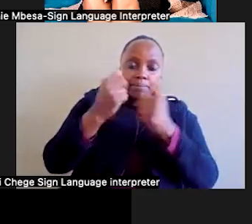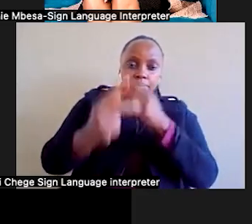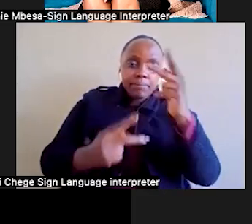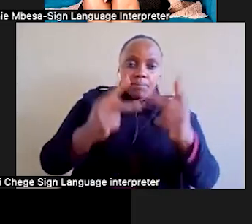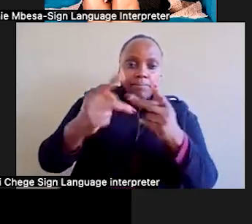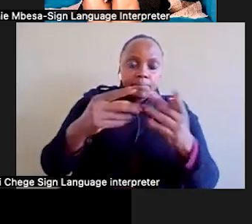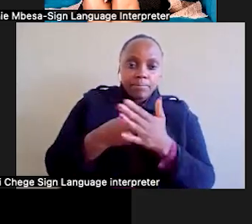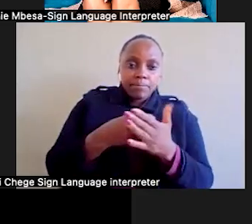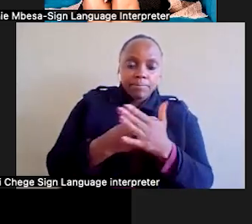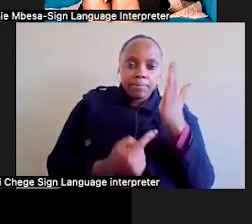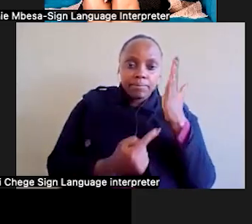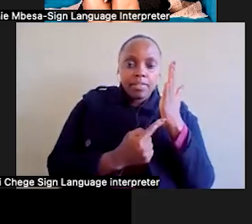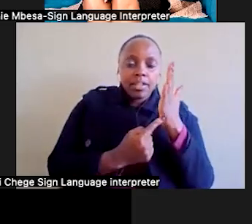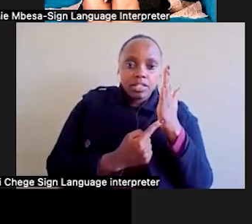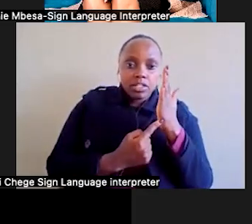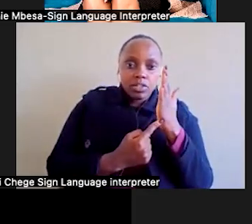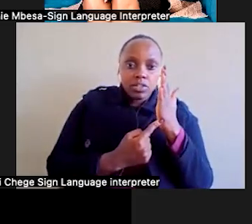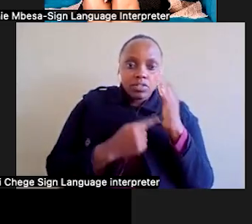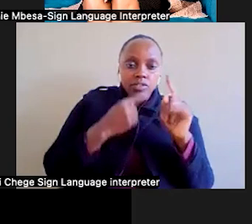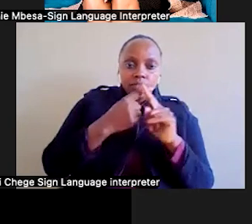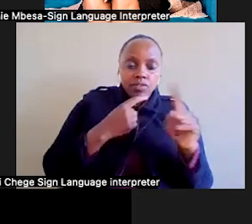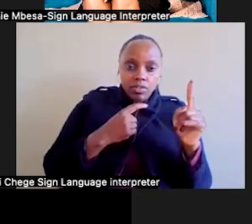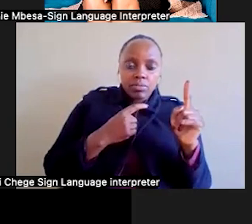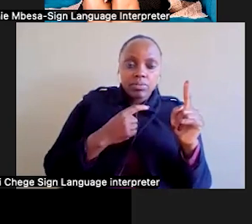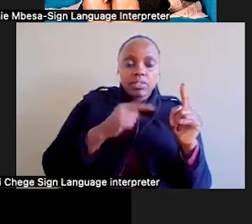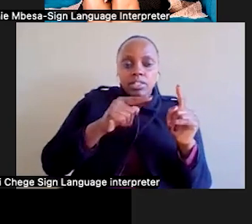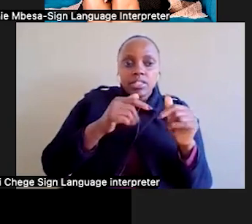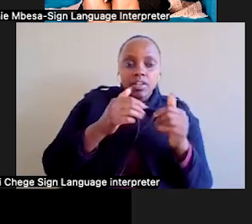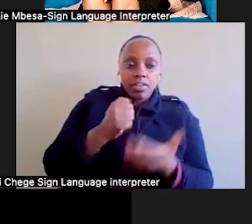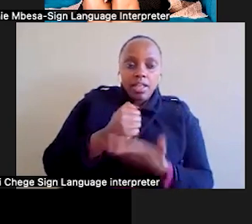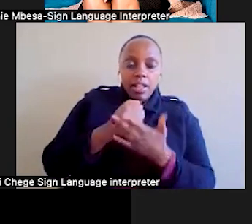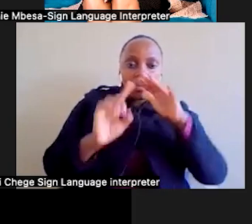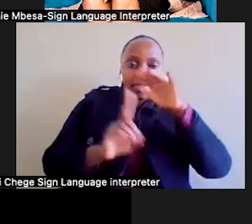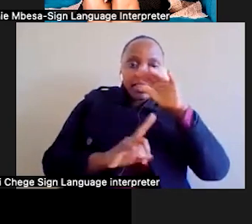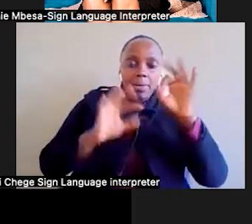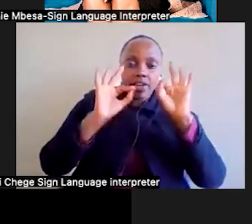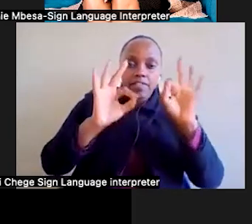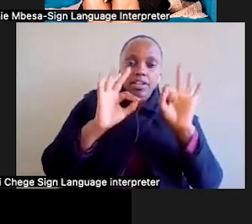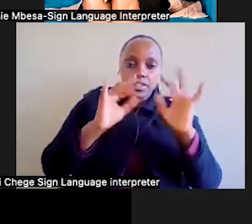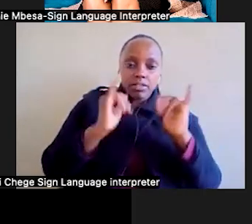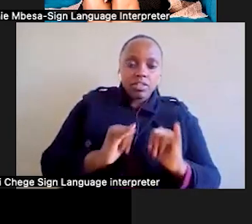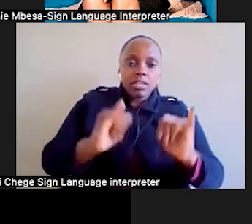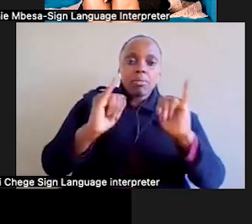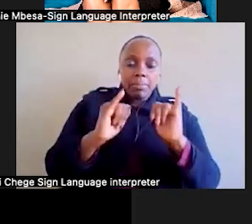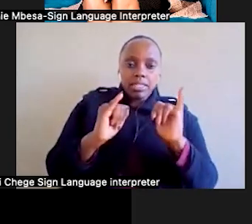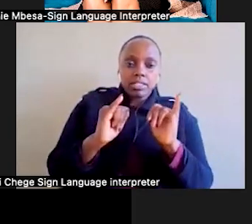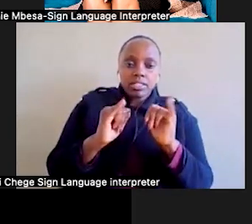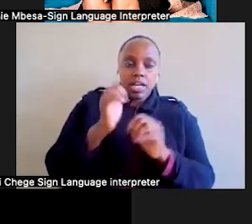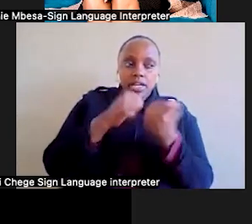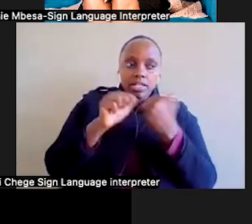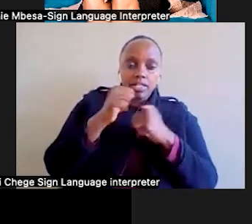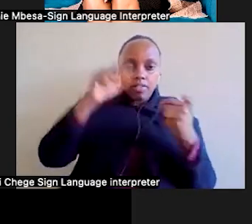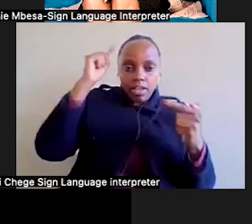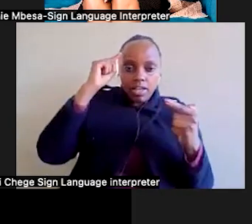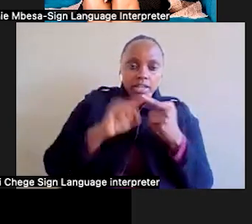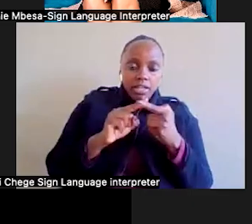and technical resources from partners have enabled the ministry effectively implement activities aimed